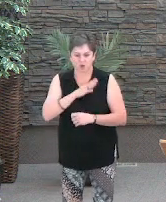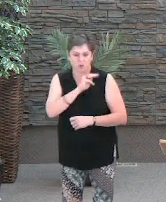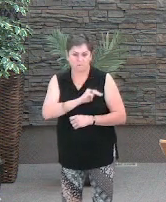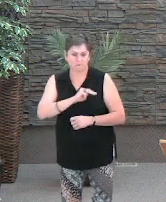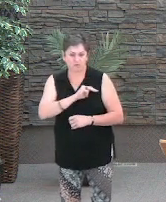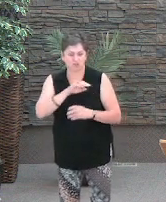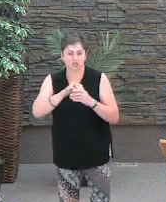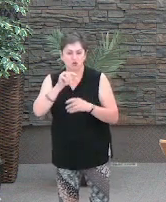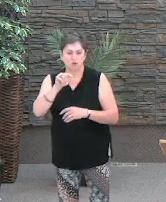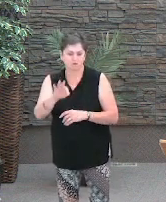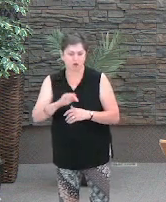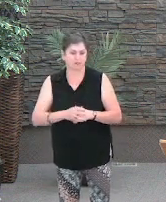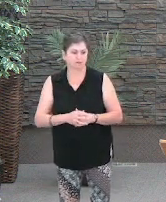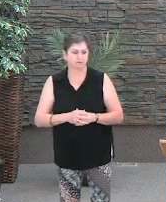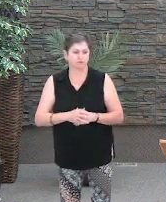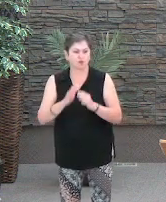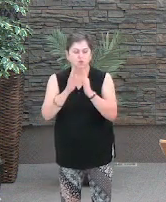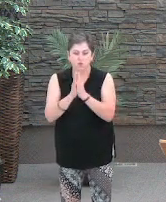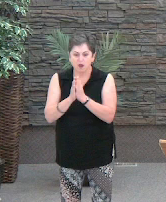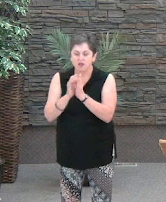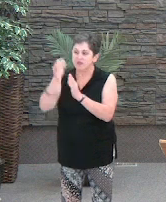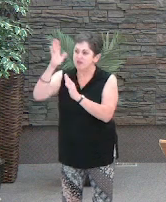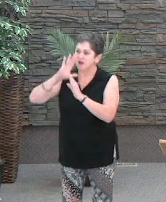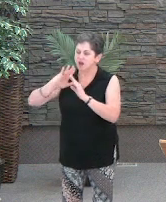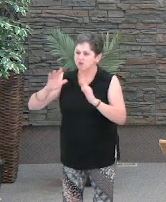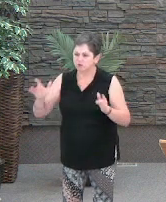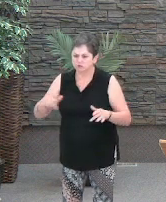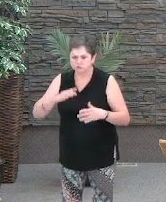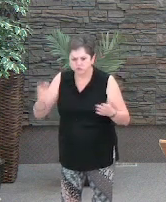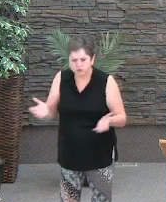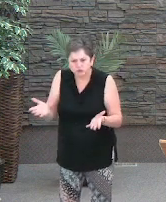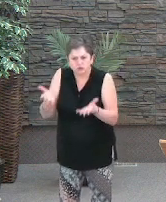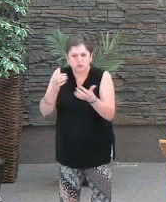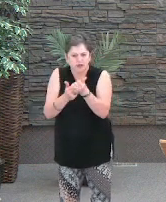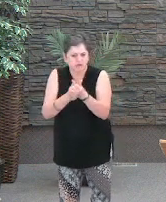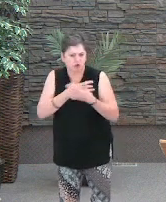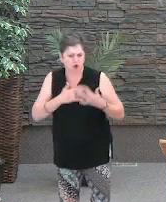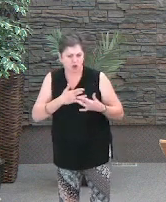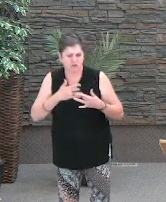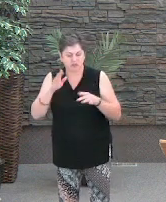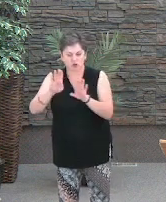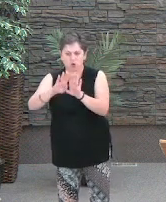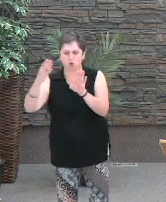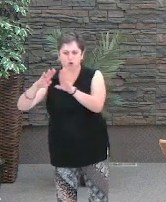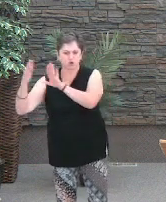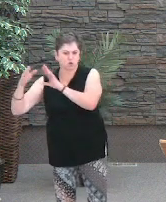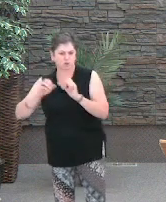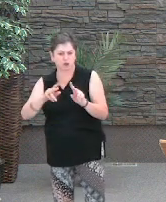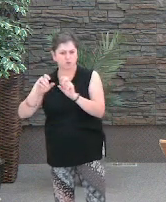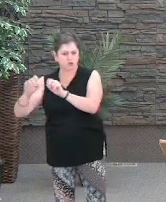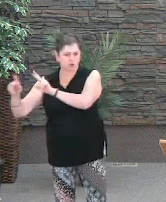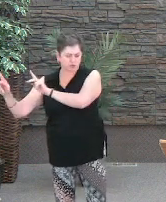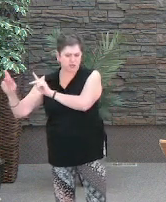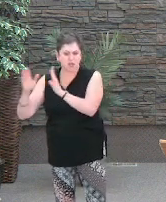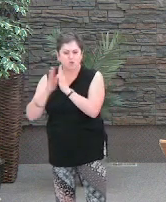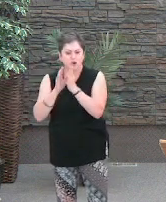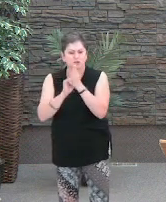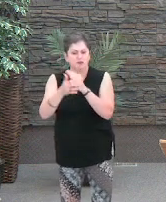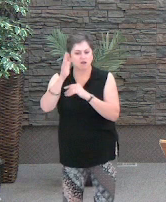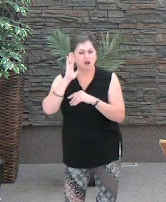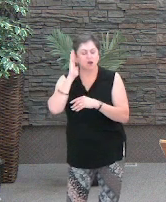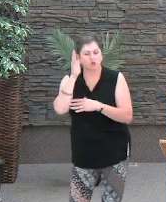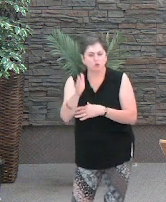mission in Great Falls, praying that God would stir every heart here, that God would open doors of opportunity, prayers that